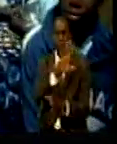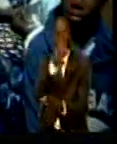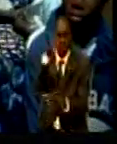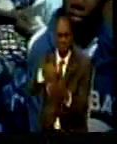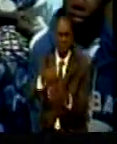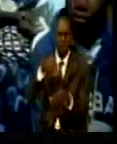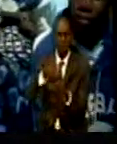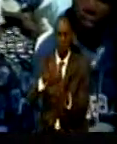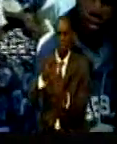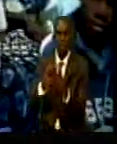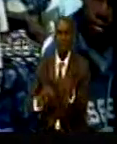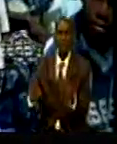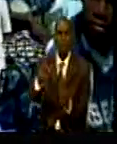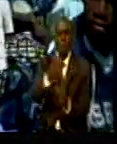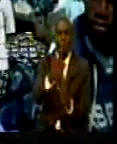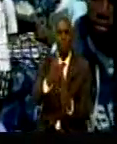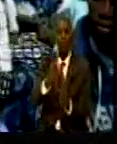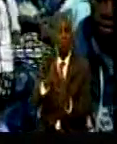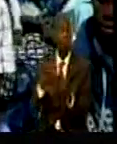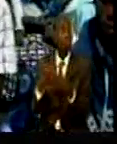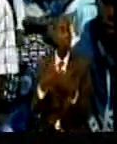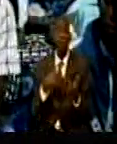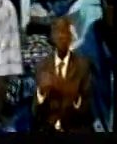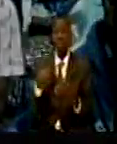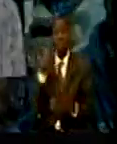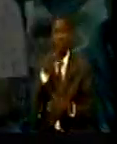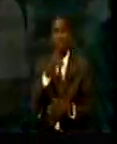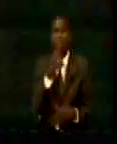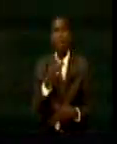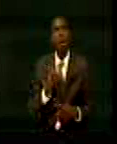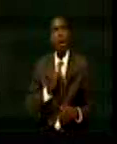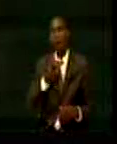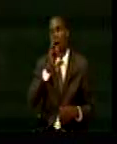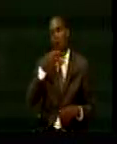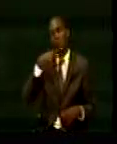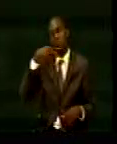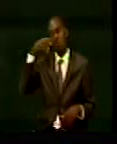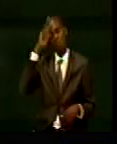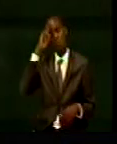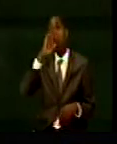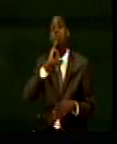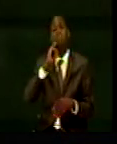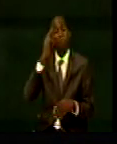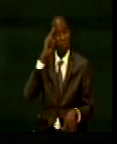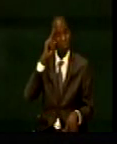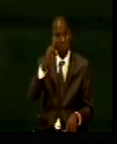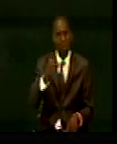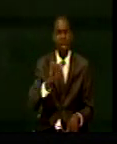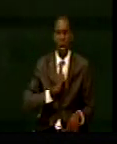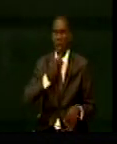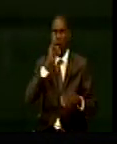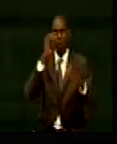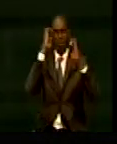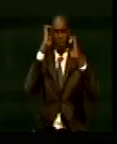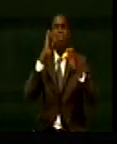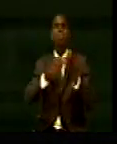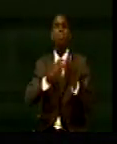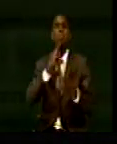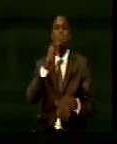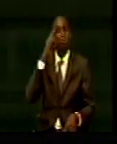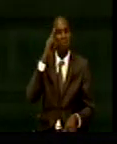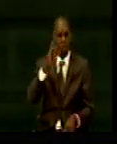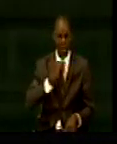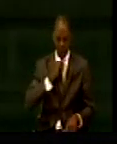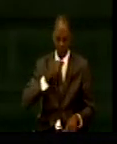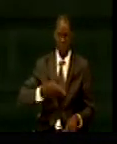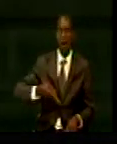you are, I'm ignorant, it's for you. I'm educated, it's for you. I'm high, it's for you. I